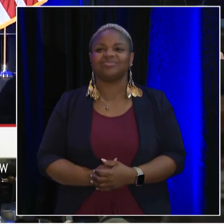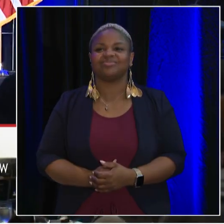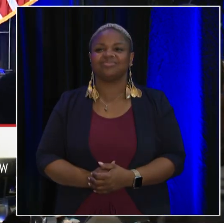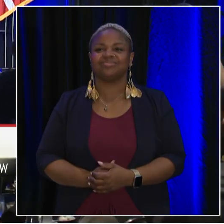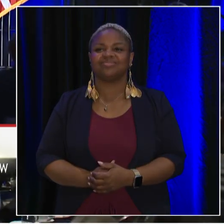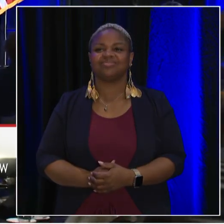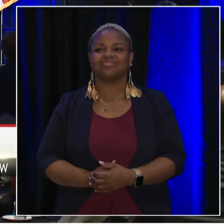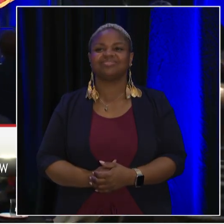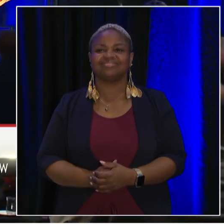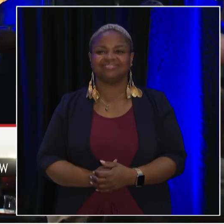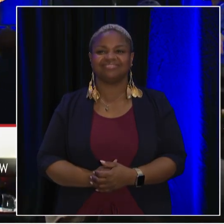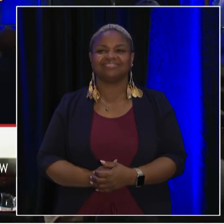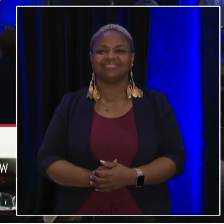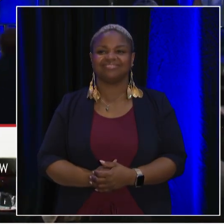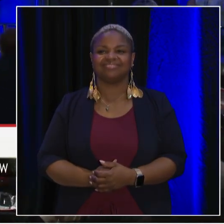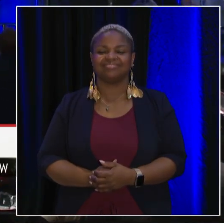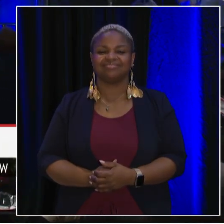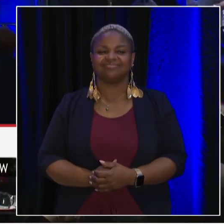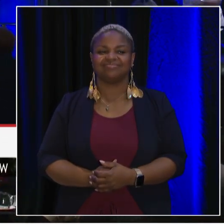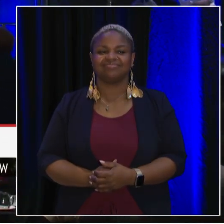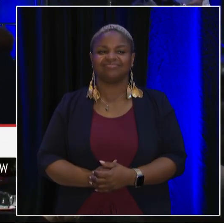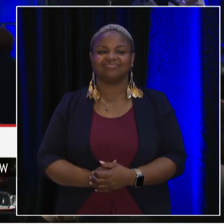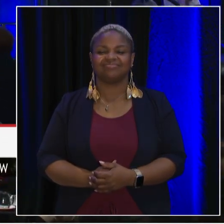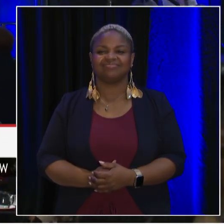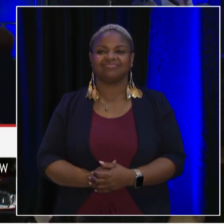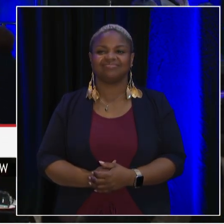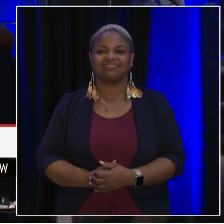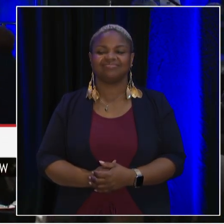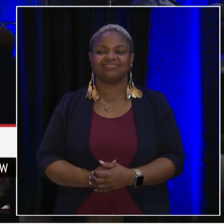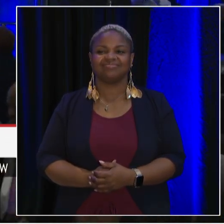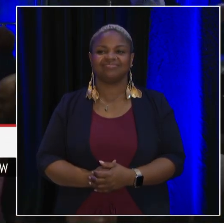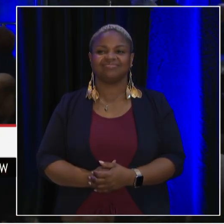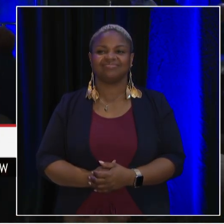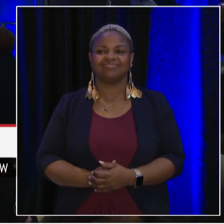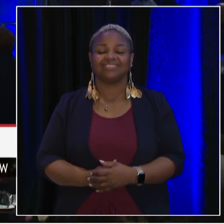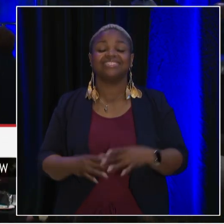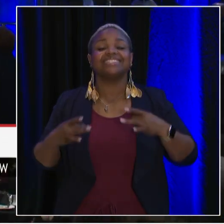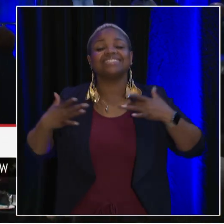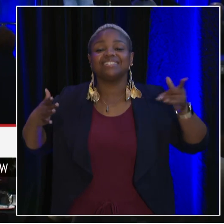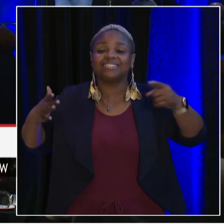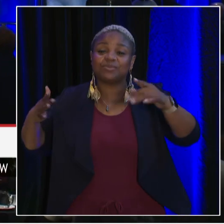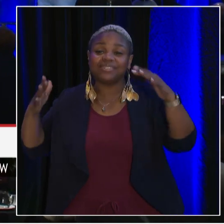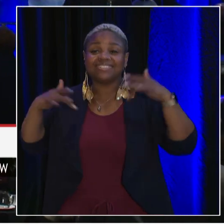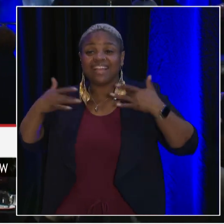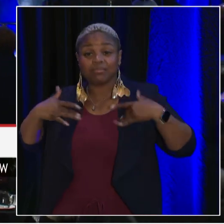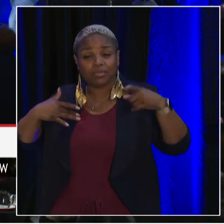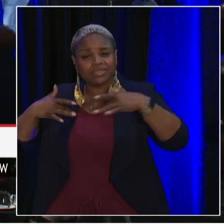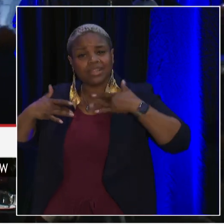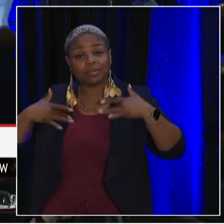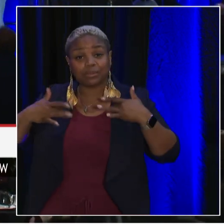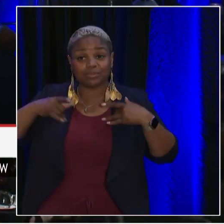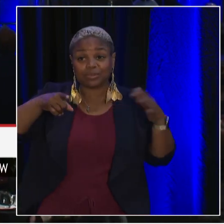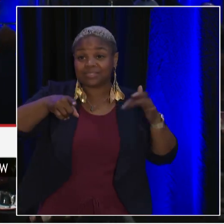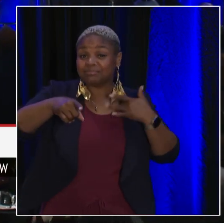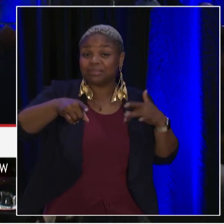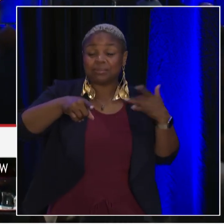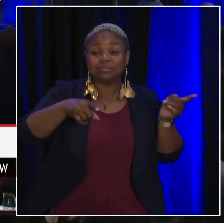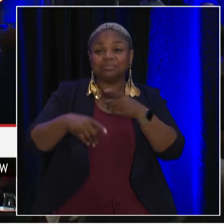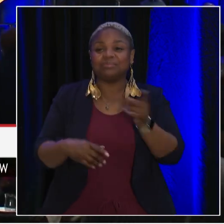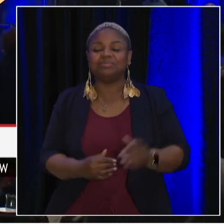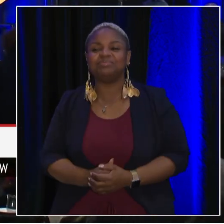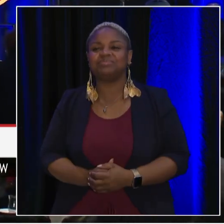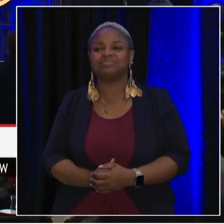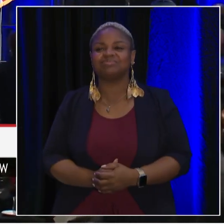1 1 2 1 2. Yeah. It was DC. What's up? This is the vibe out portion of the joint. You know